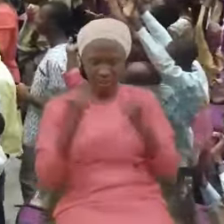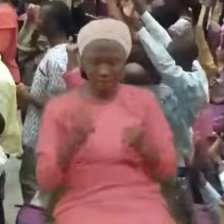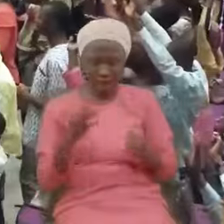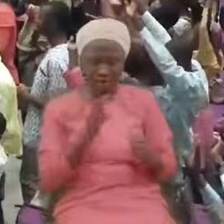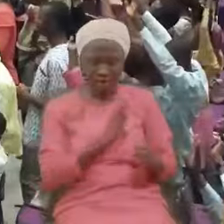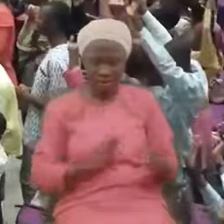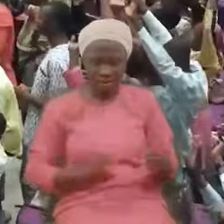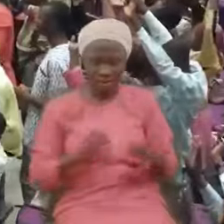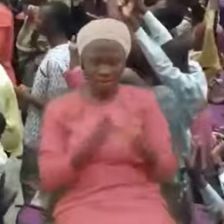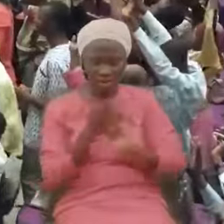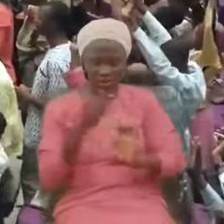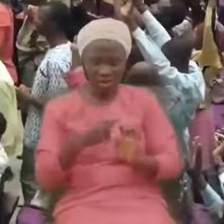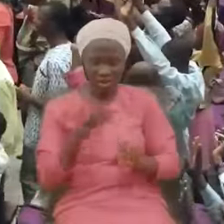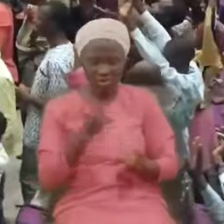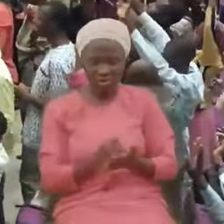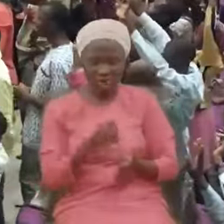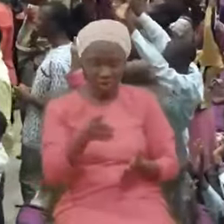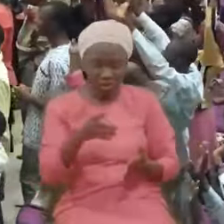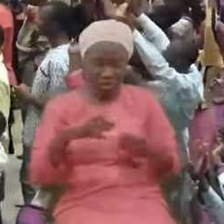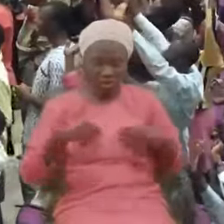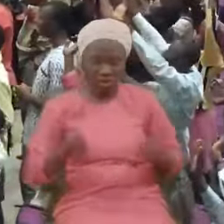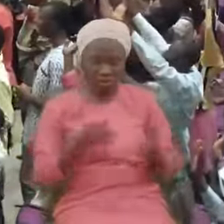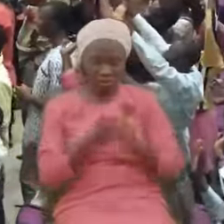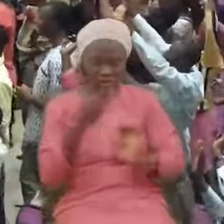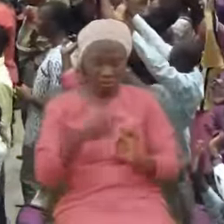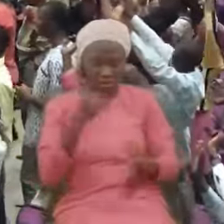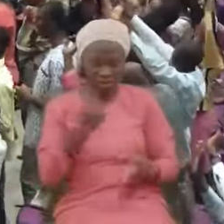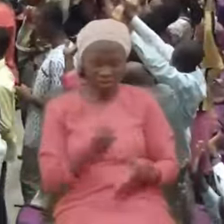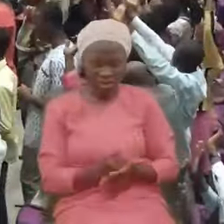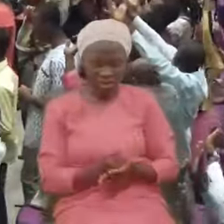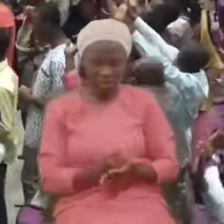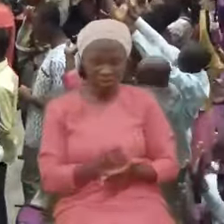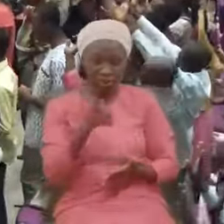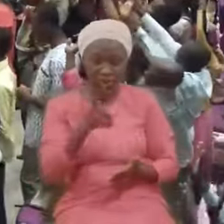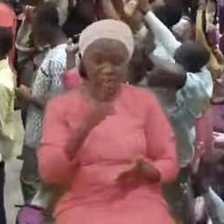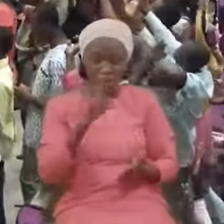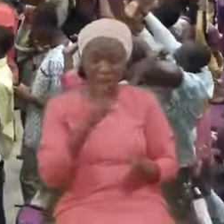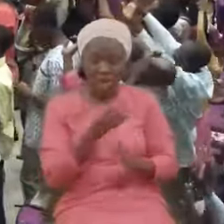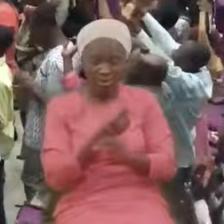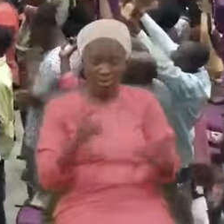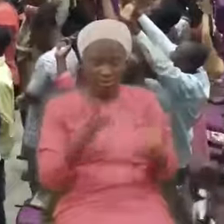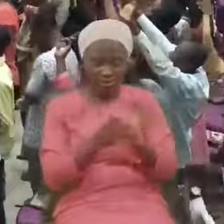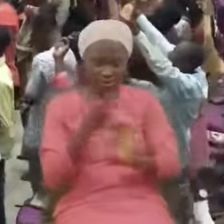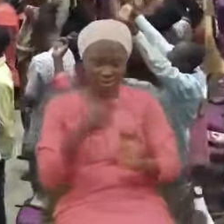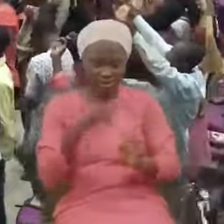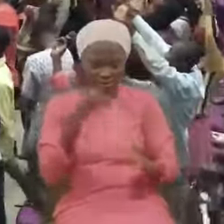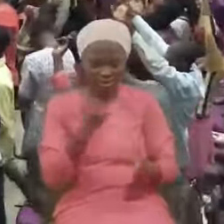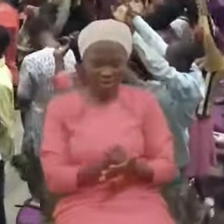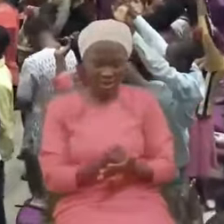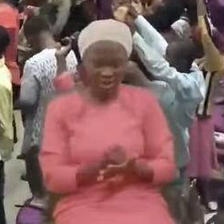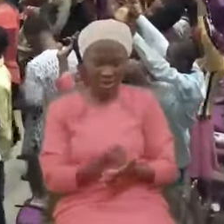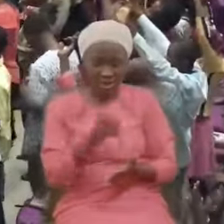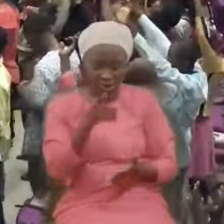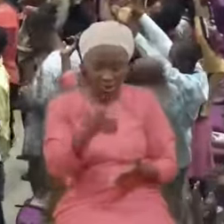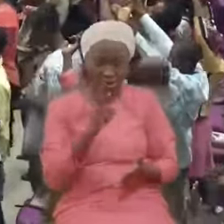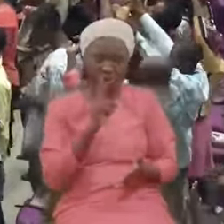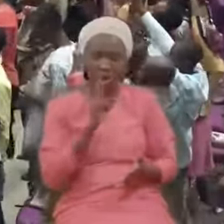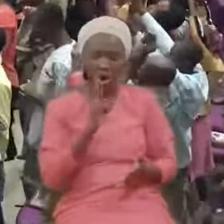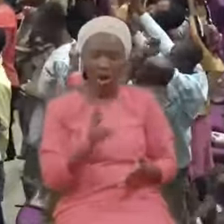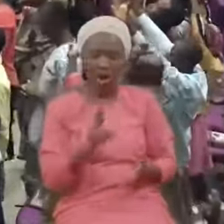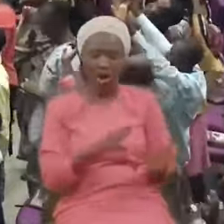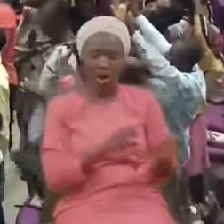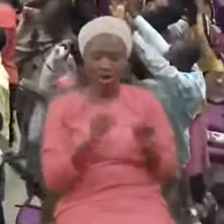healed. You are healed. You are delivered. You are set